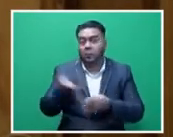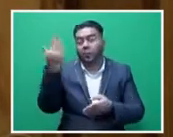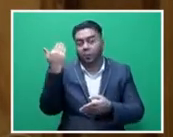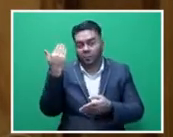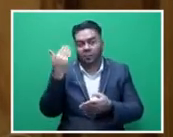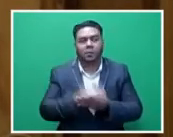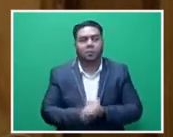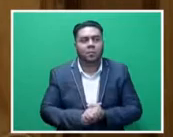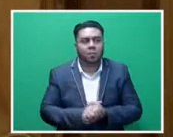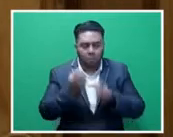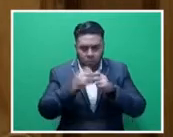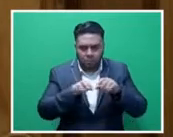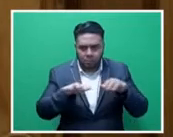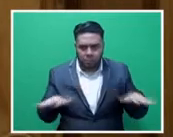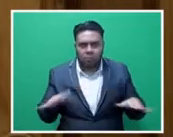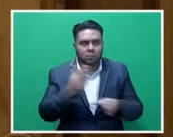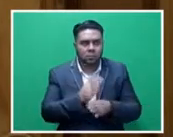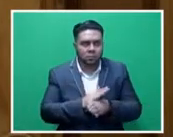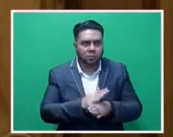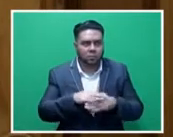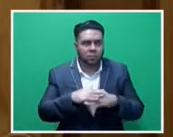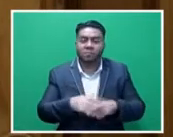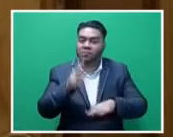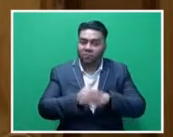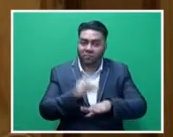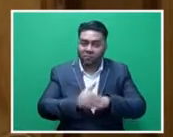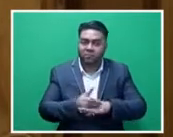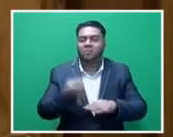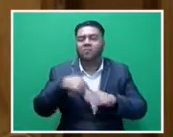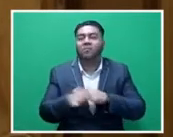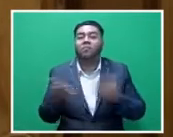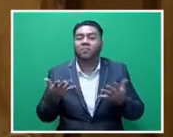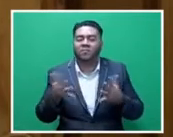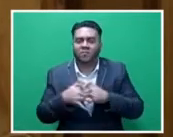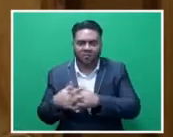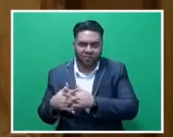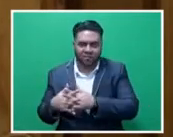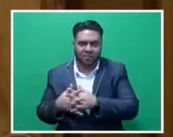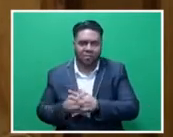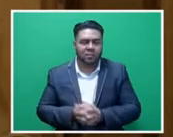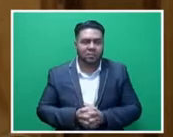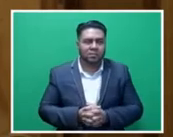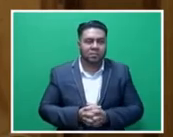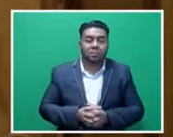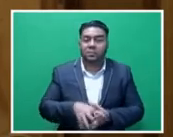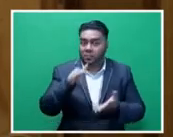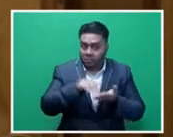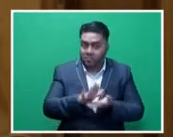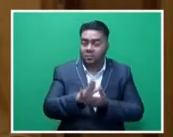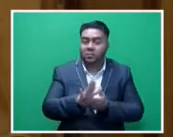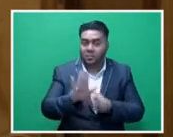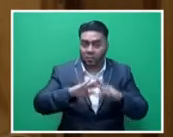to decentralize the work in relation to disability in the Western Division. Mr. Speaker, the ratification of the